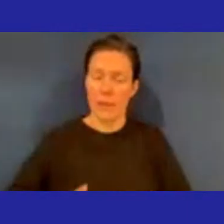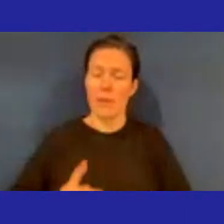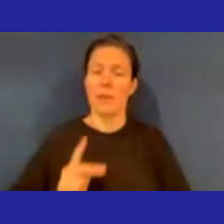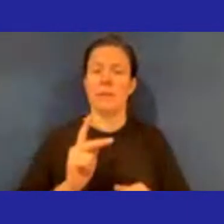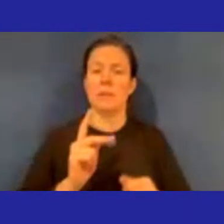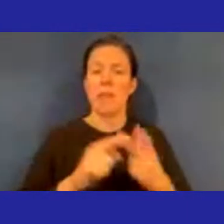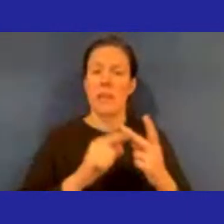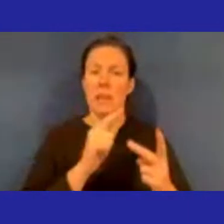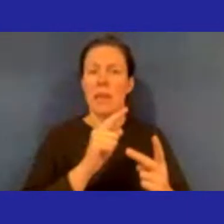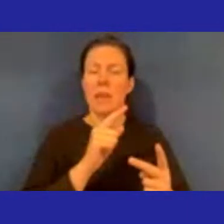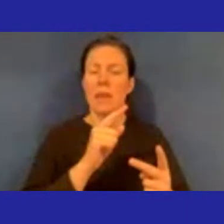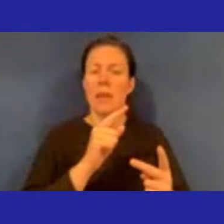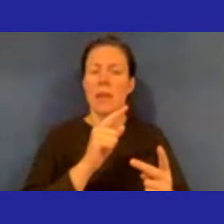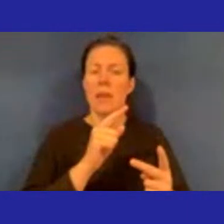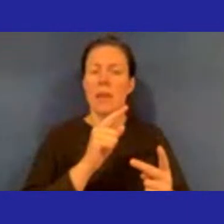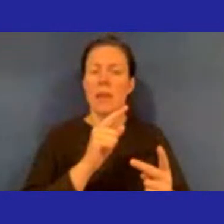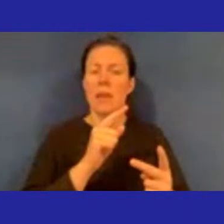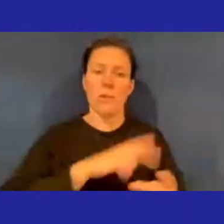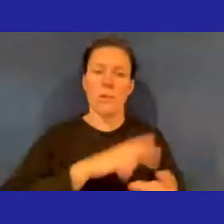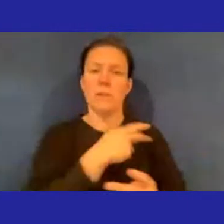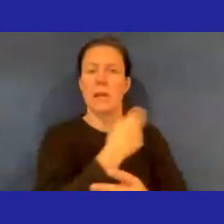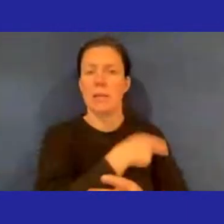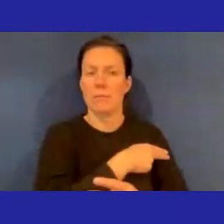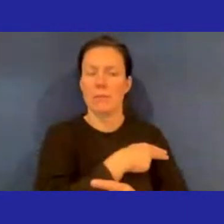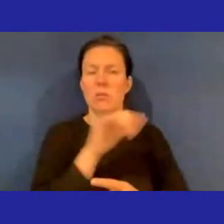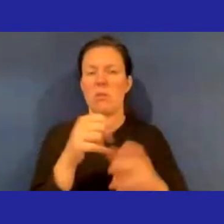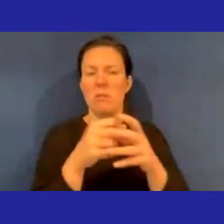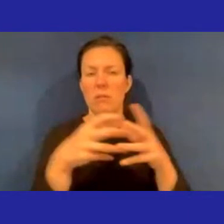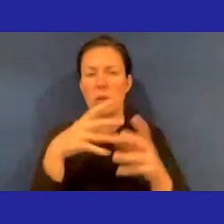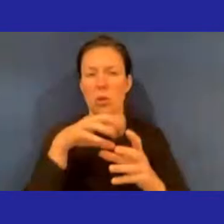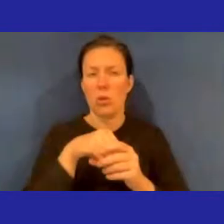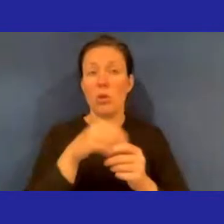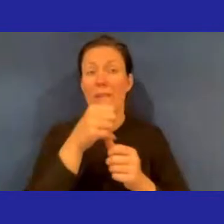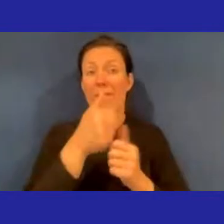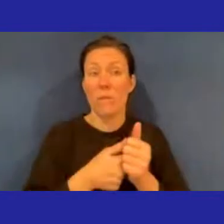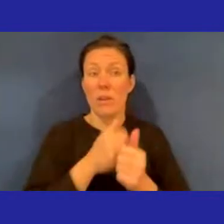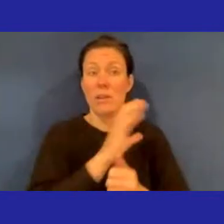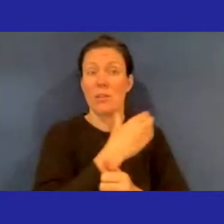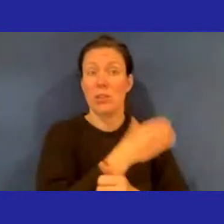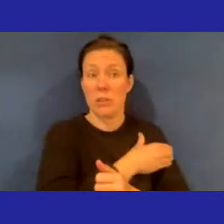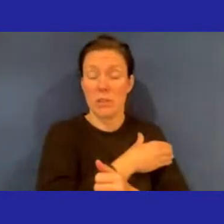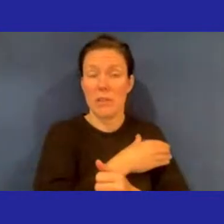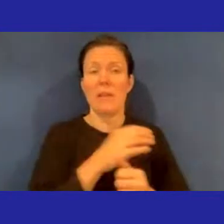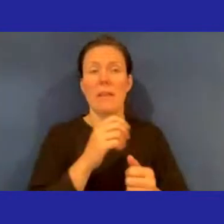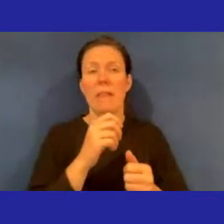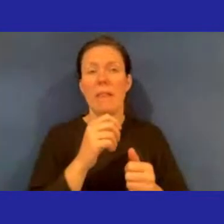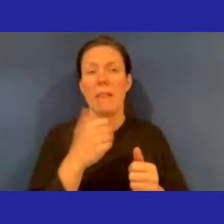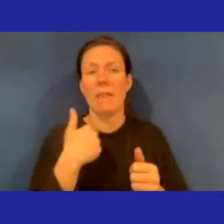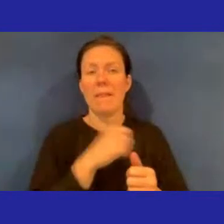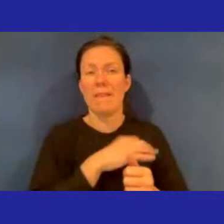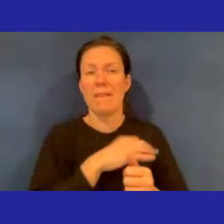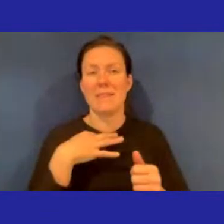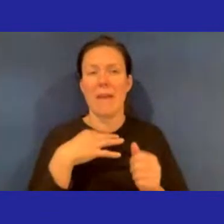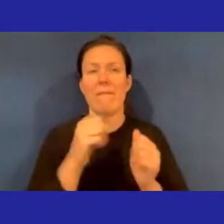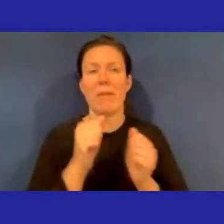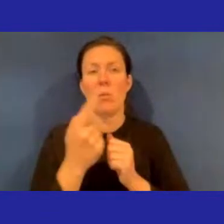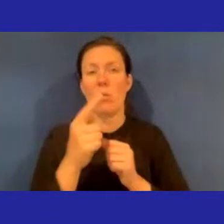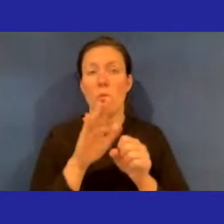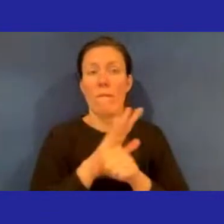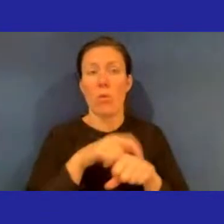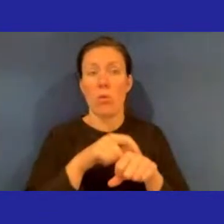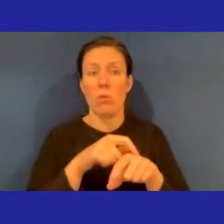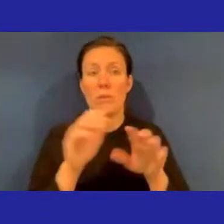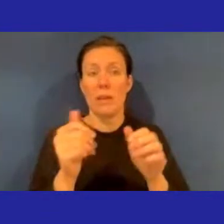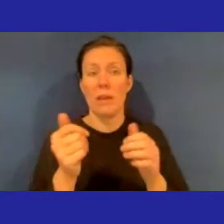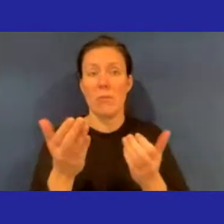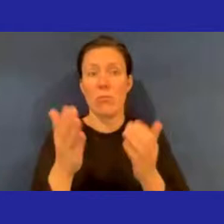Hospital. So that expansion includes for each of the clinics, we're staffing them with at least one full-time provider.